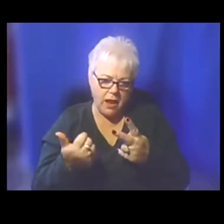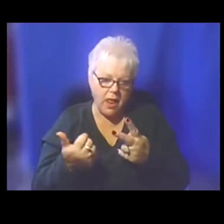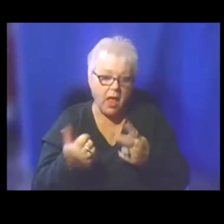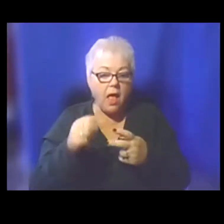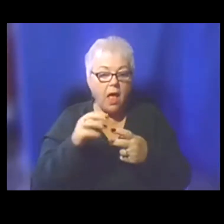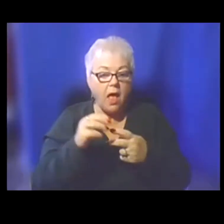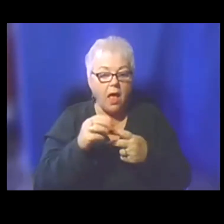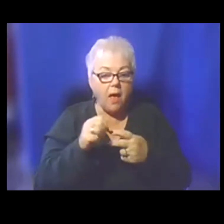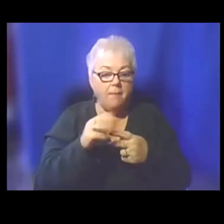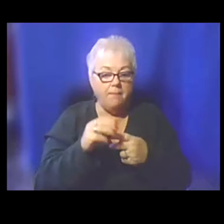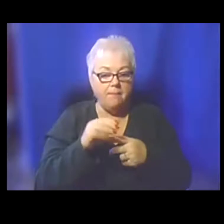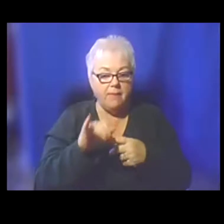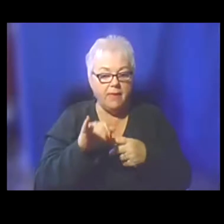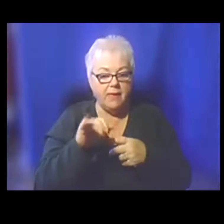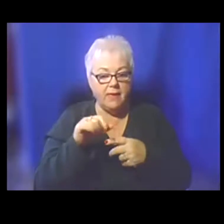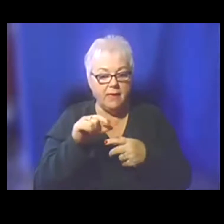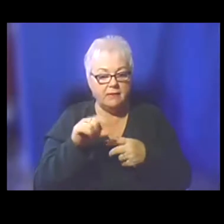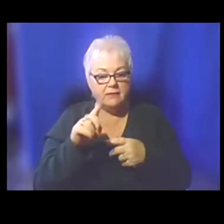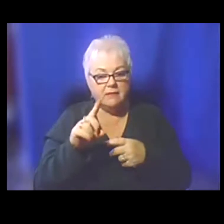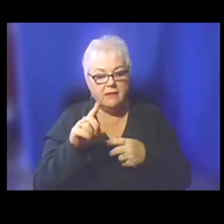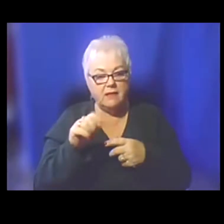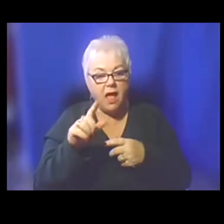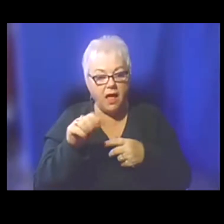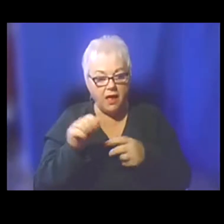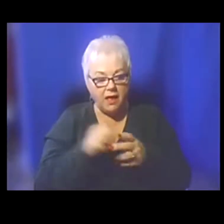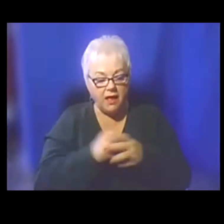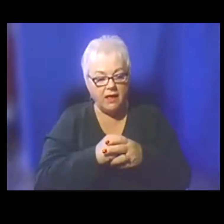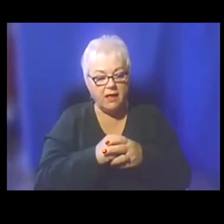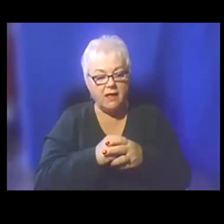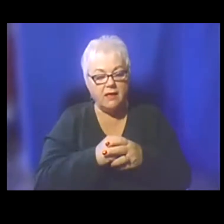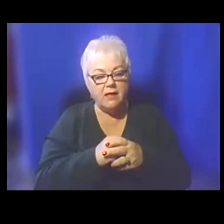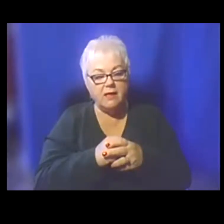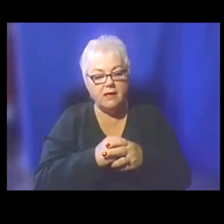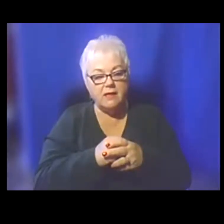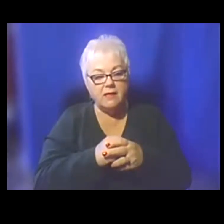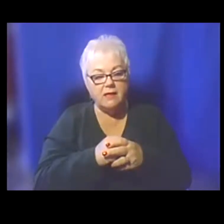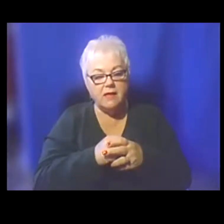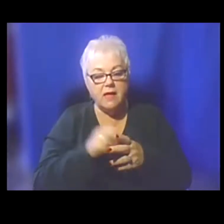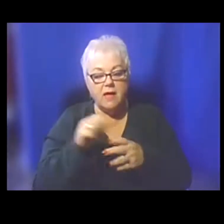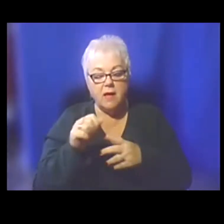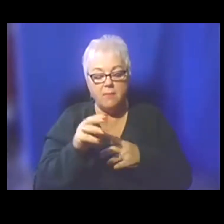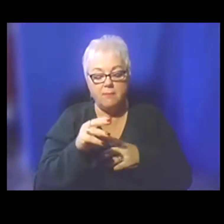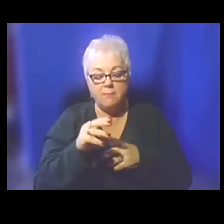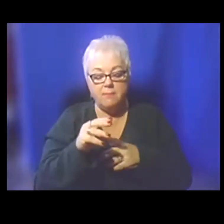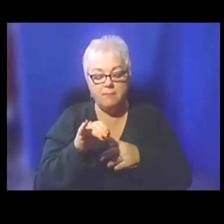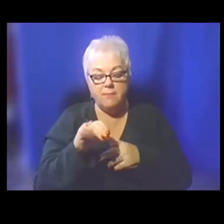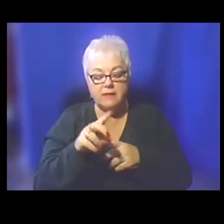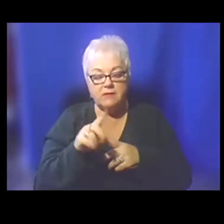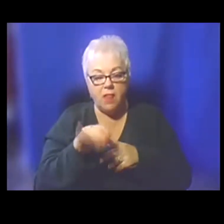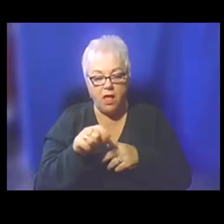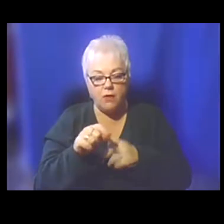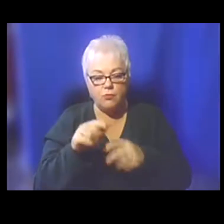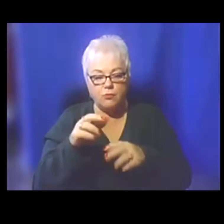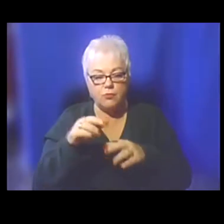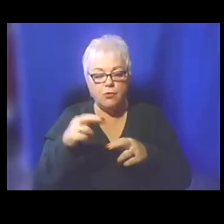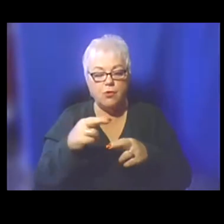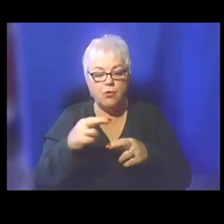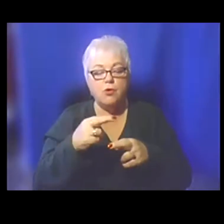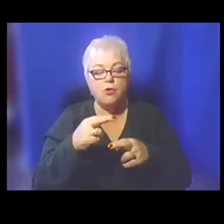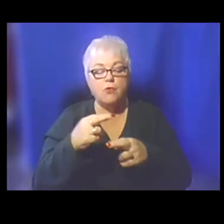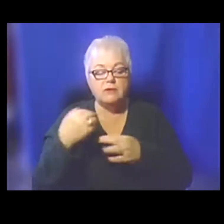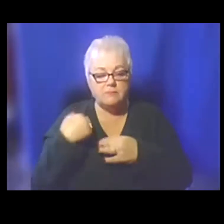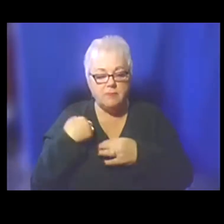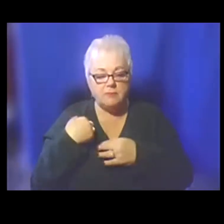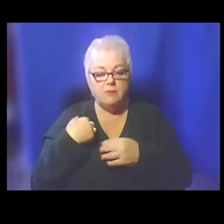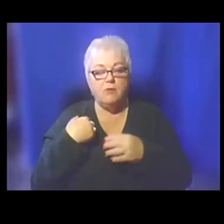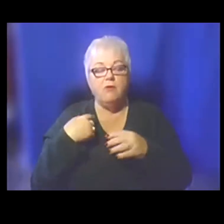Amygdala. There we go. So hippocampus and amygdala. The amygdala is responsible for our fight, flight, and